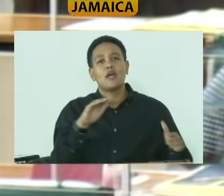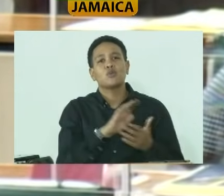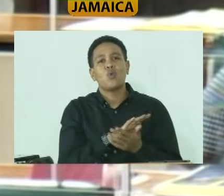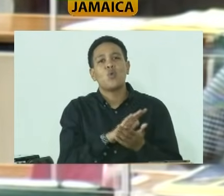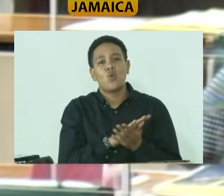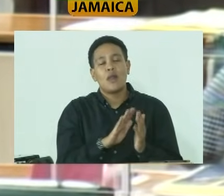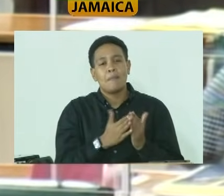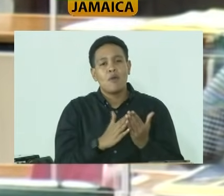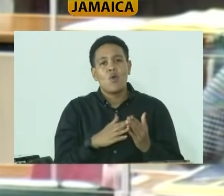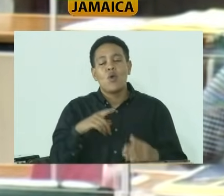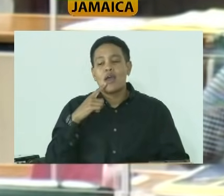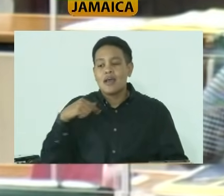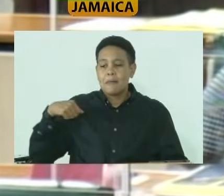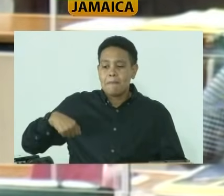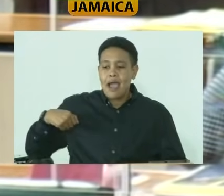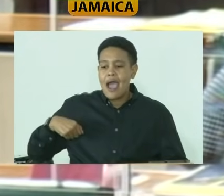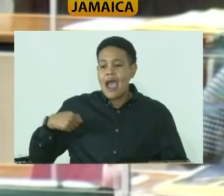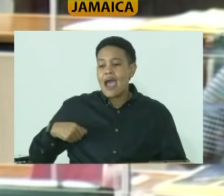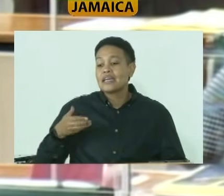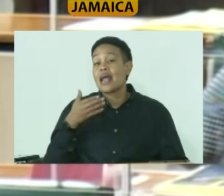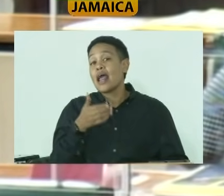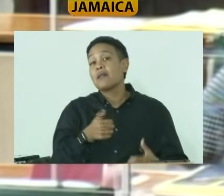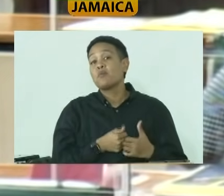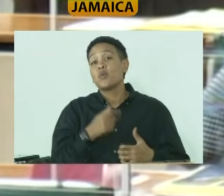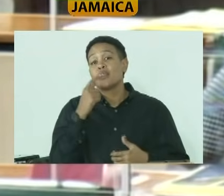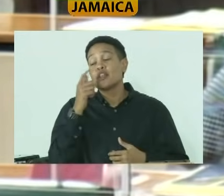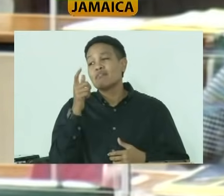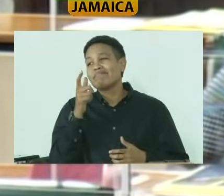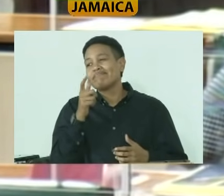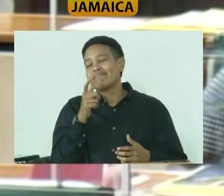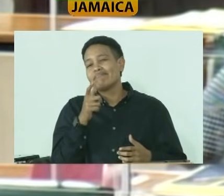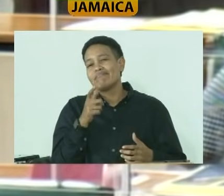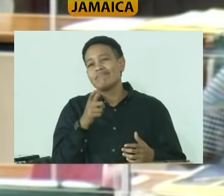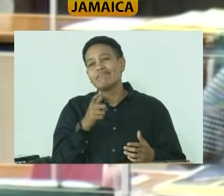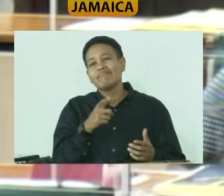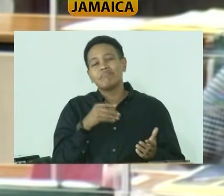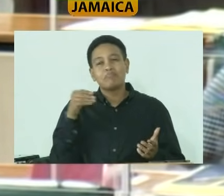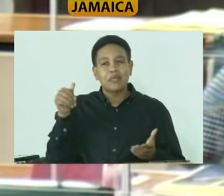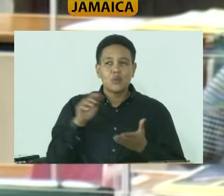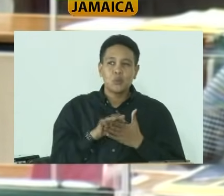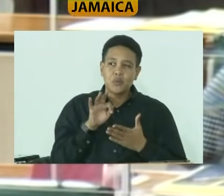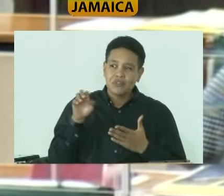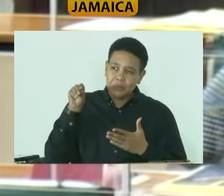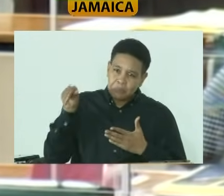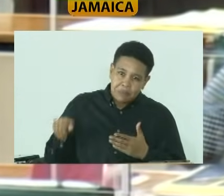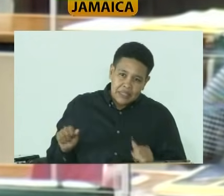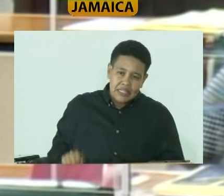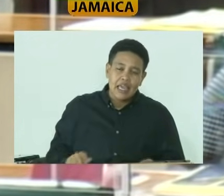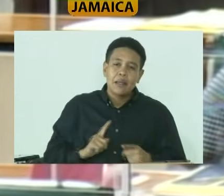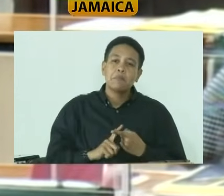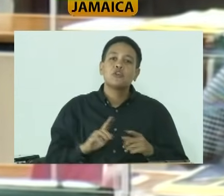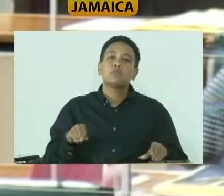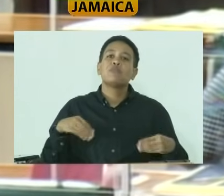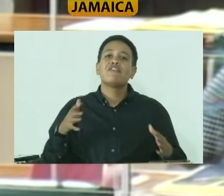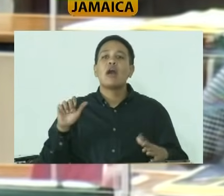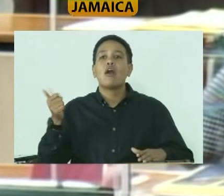books, bags, helping them with tuition, and providing other back-to-school